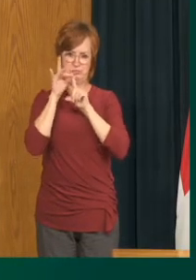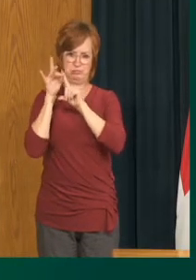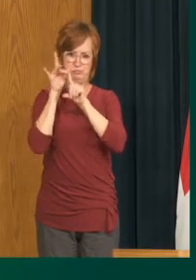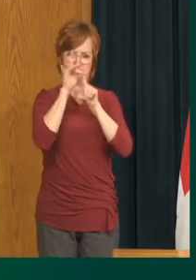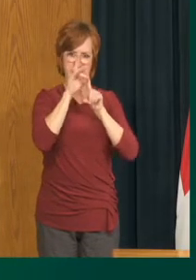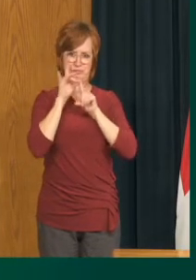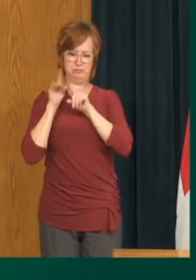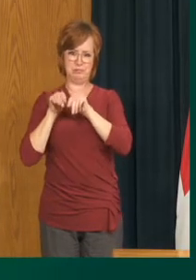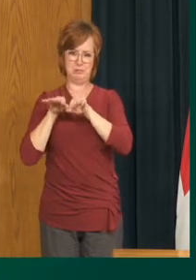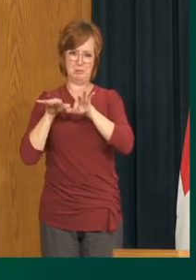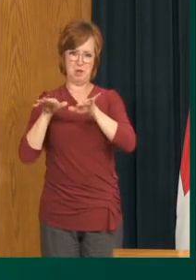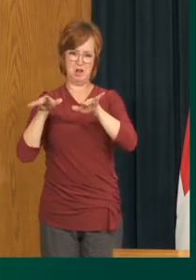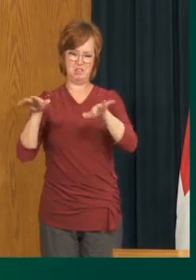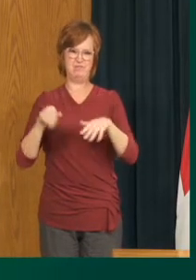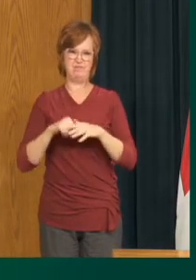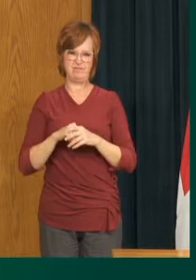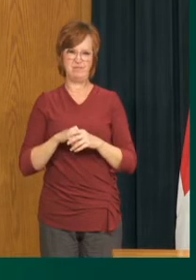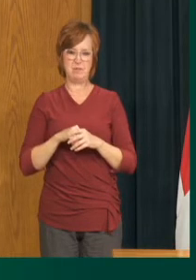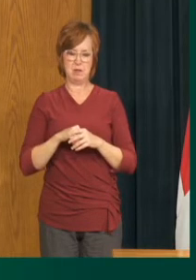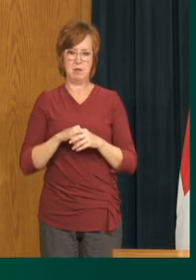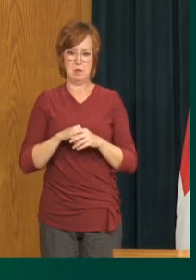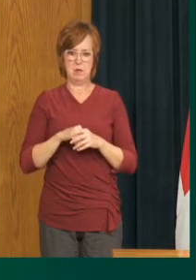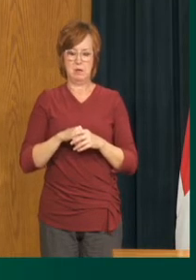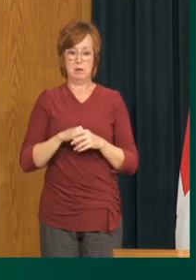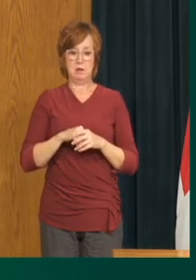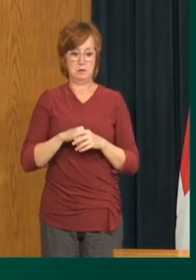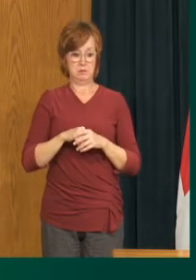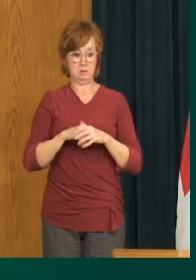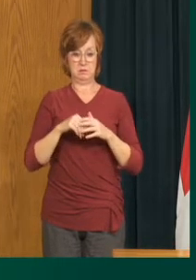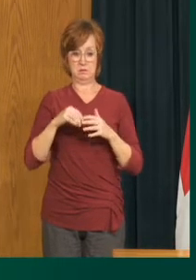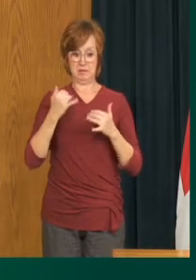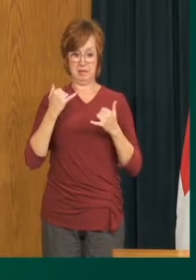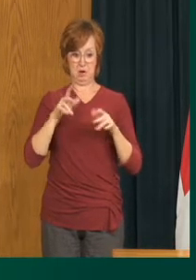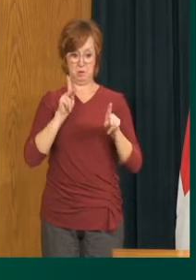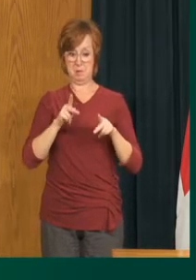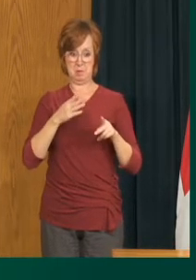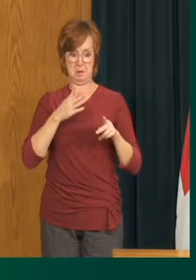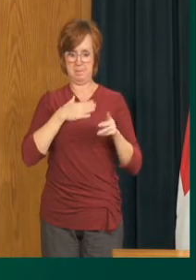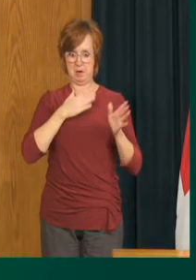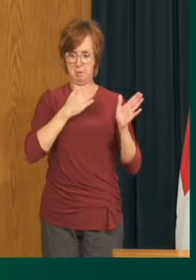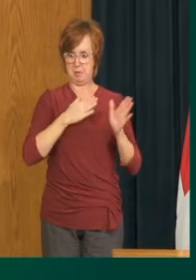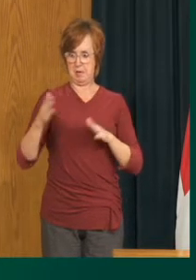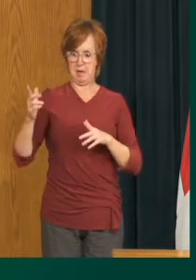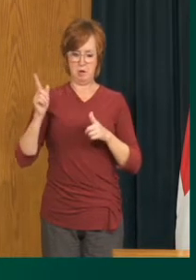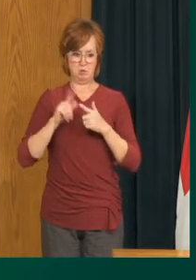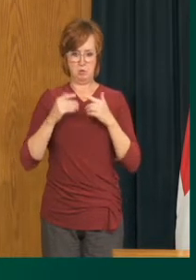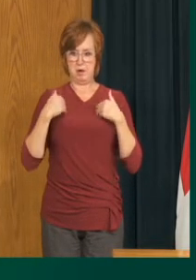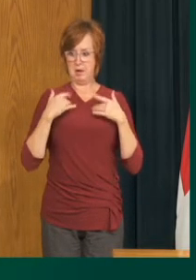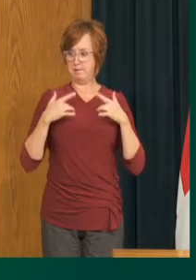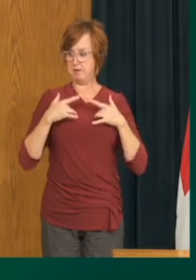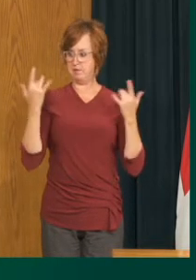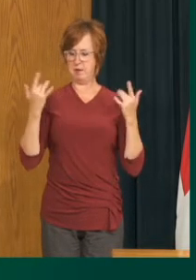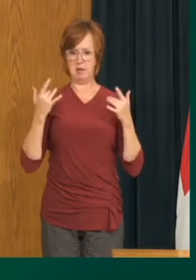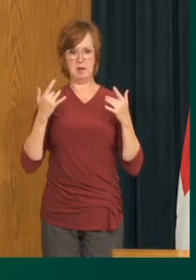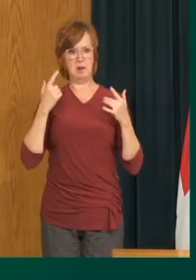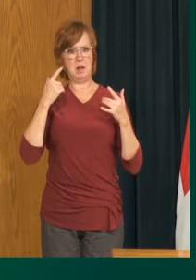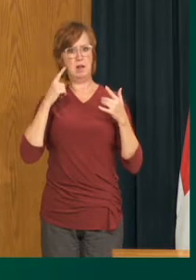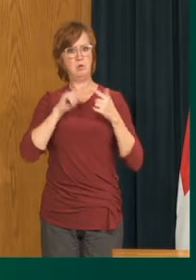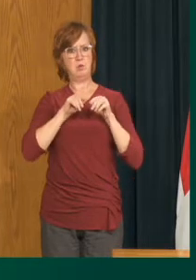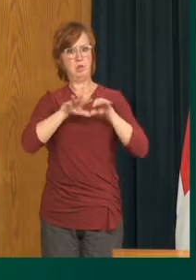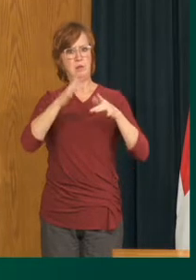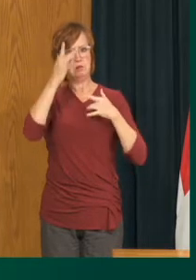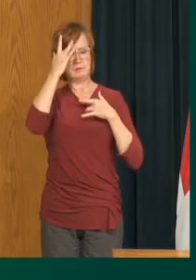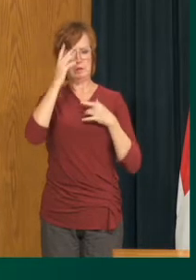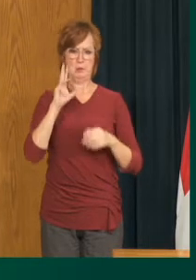very unfortunate all around. But I think it just forces us to think through. Why are we having